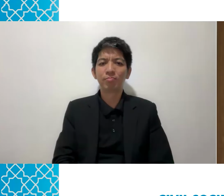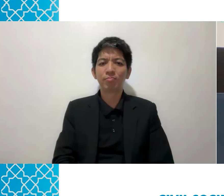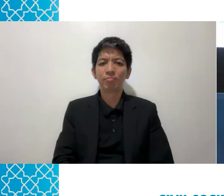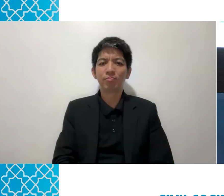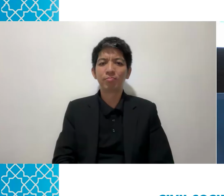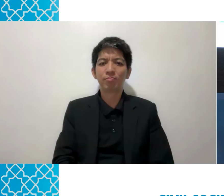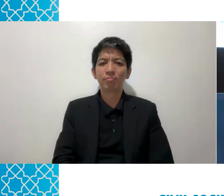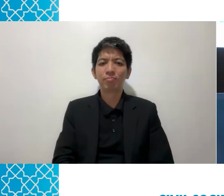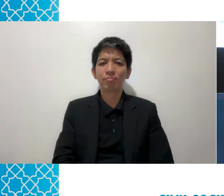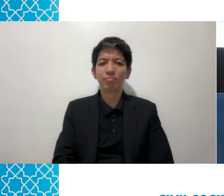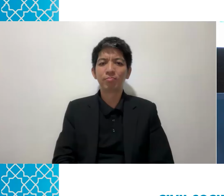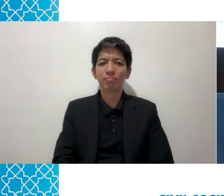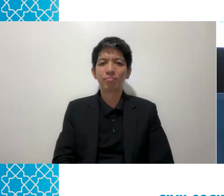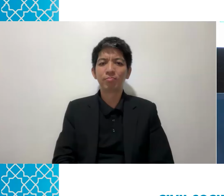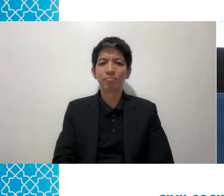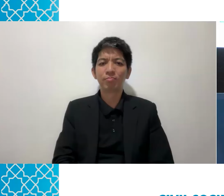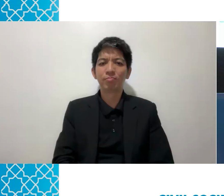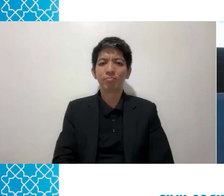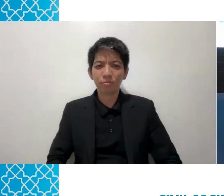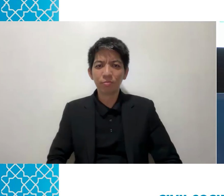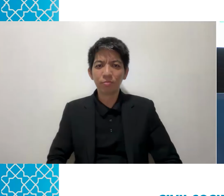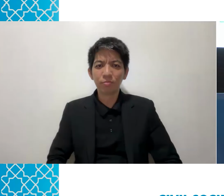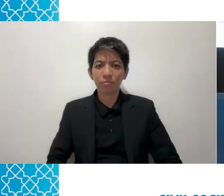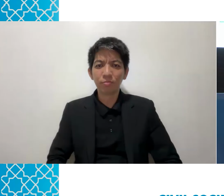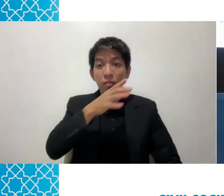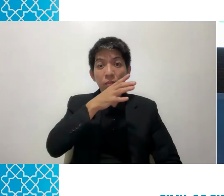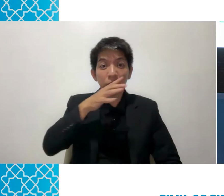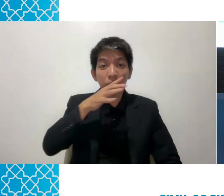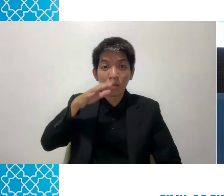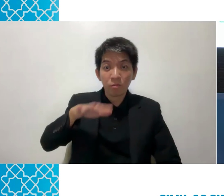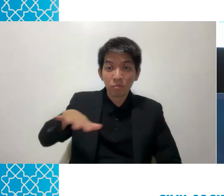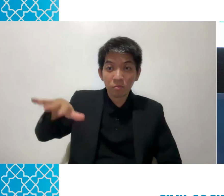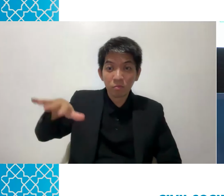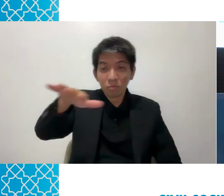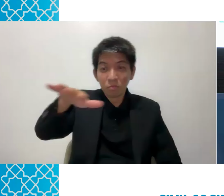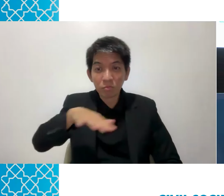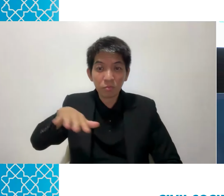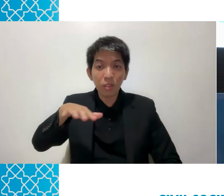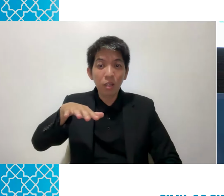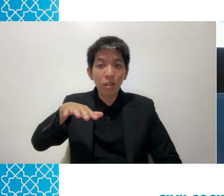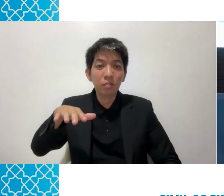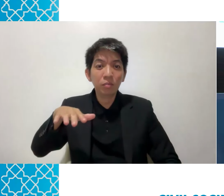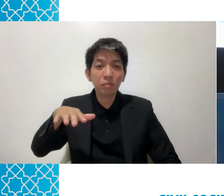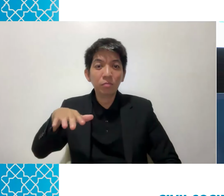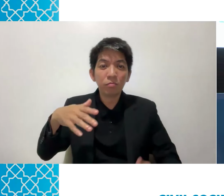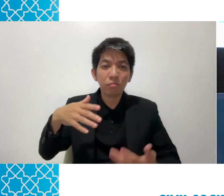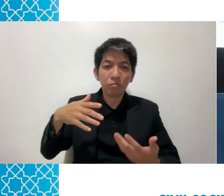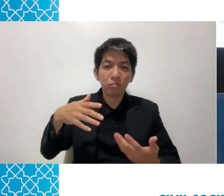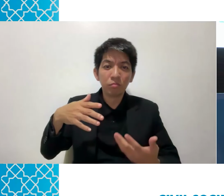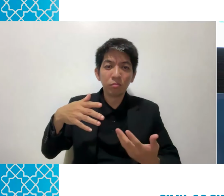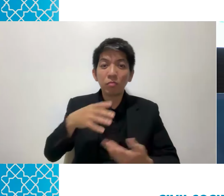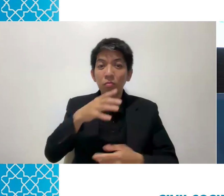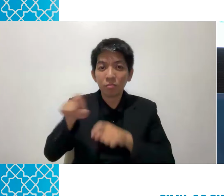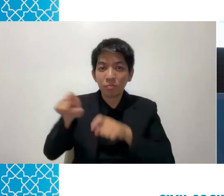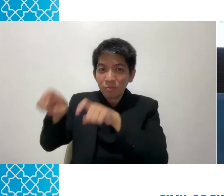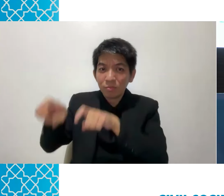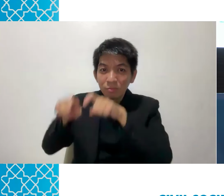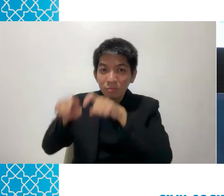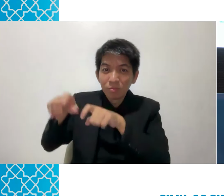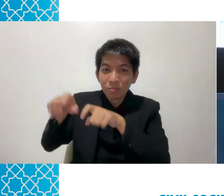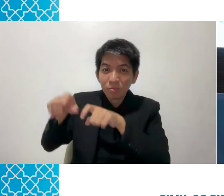are faced with a major issue, which is the aging population of farmers. In many countries,